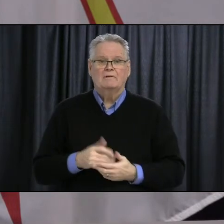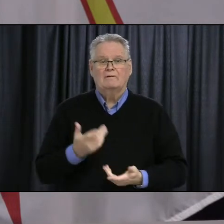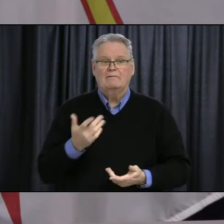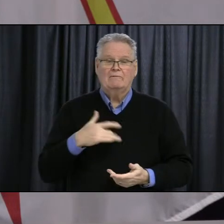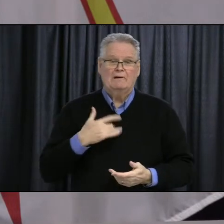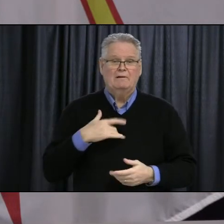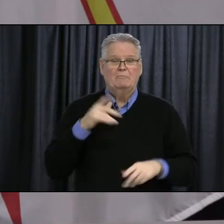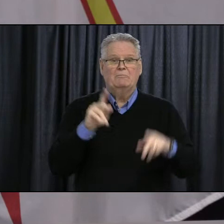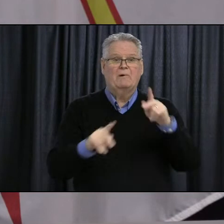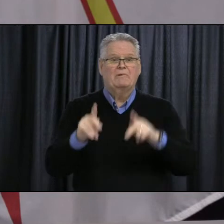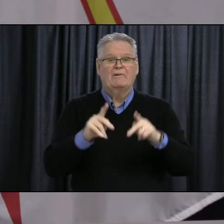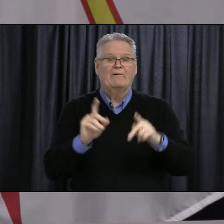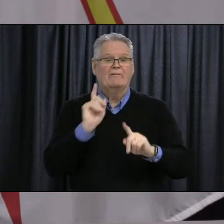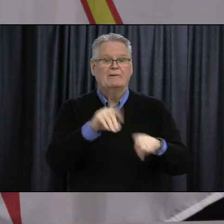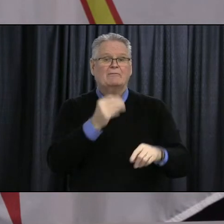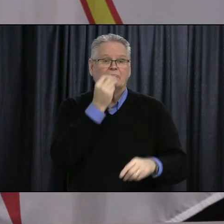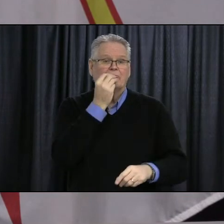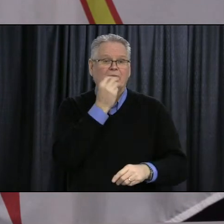then that's sufficient.